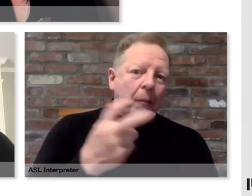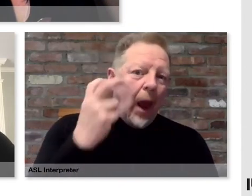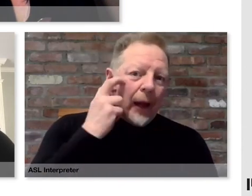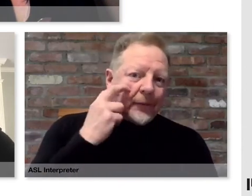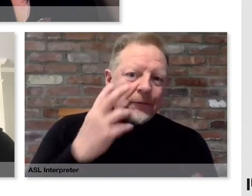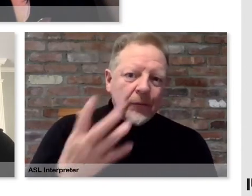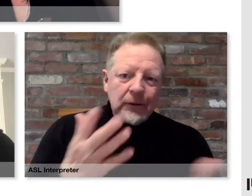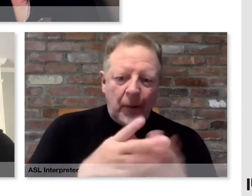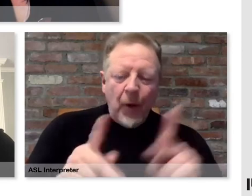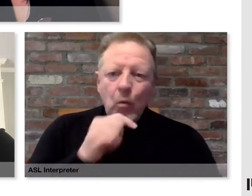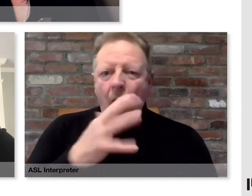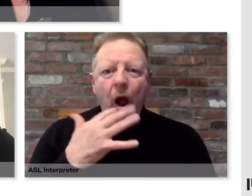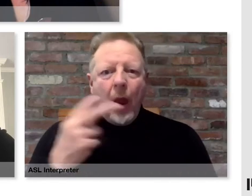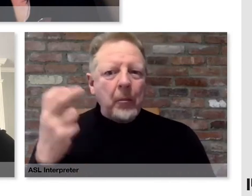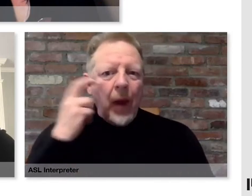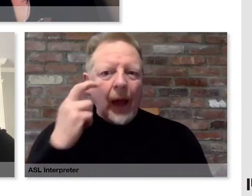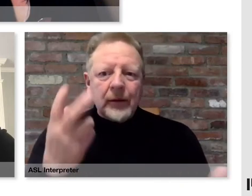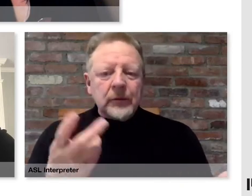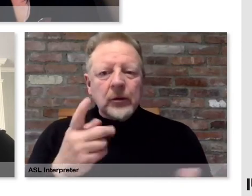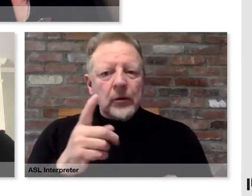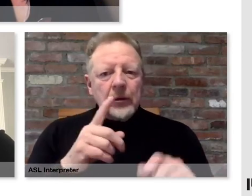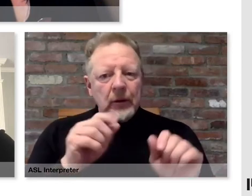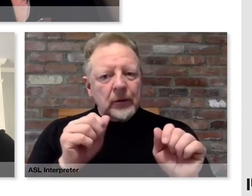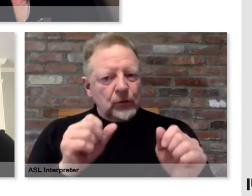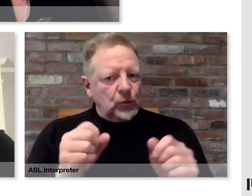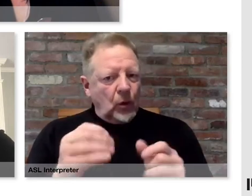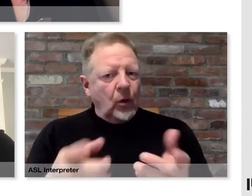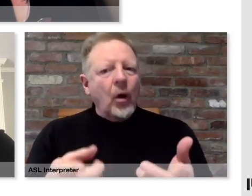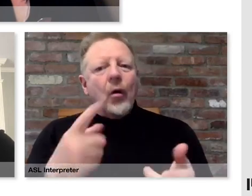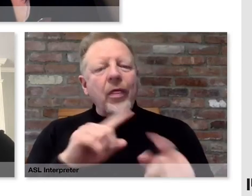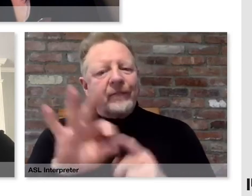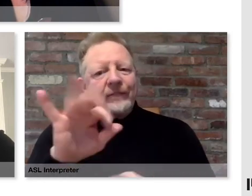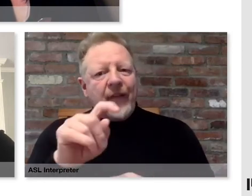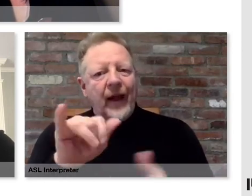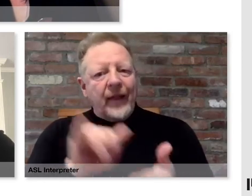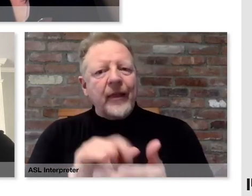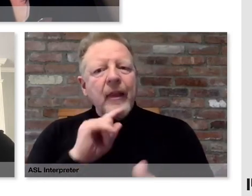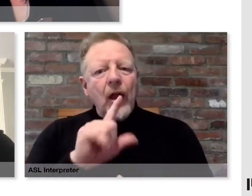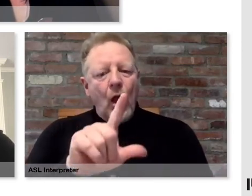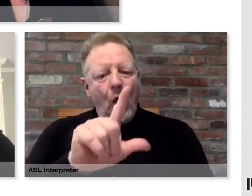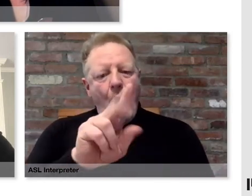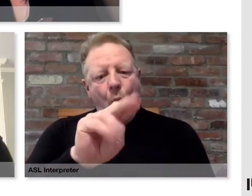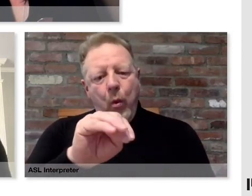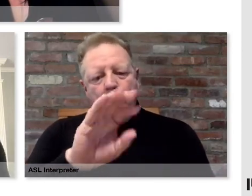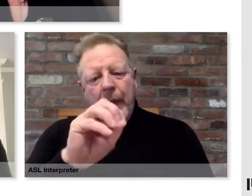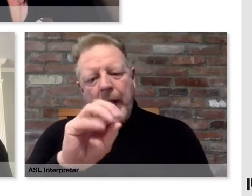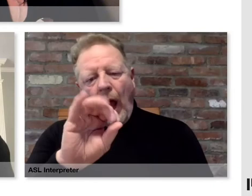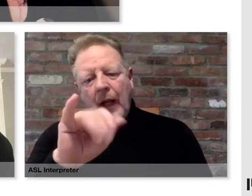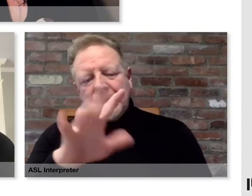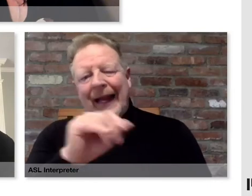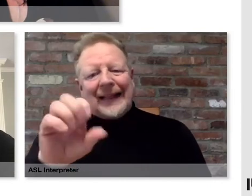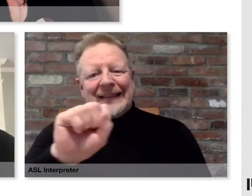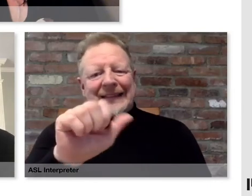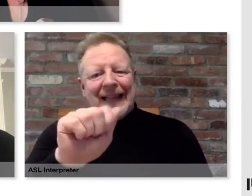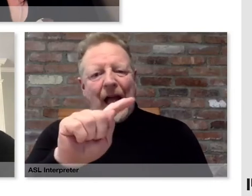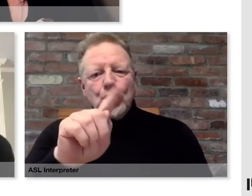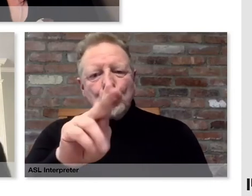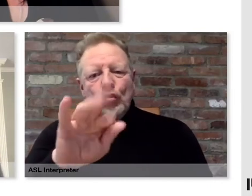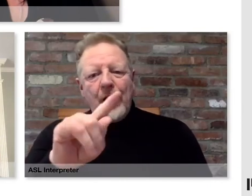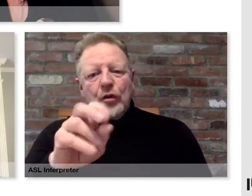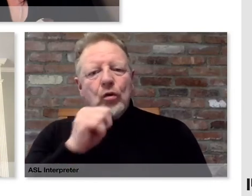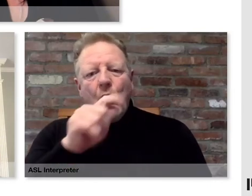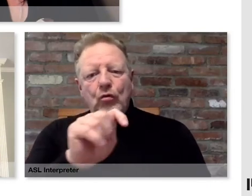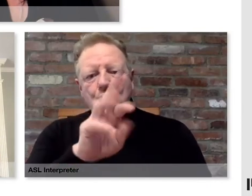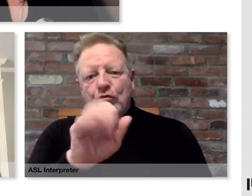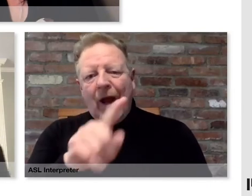I also think of color blindness mm-hmm. or think of the different Absolutely. Kinds of affordances, right? Or the fact that luminosity and saturation don't track the same in